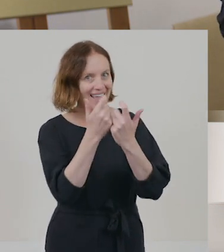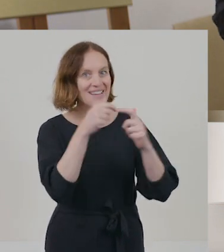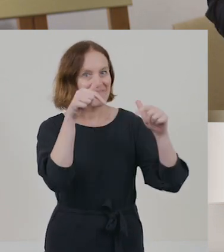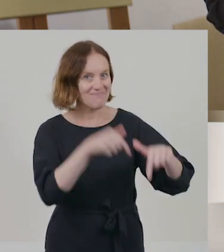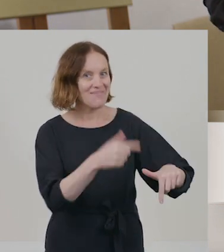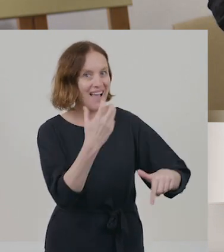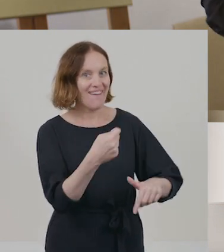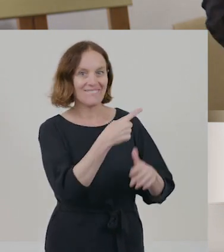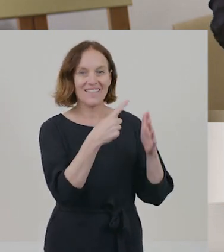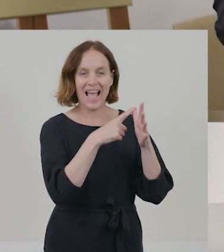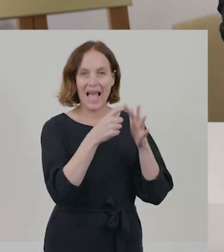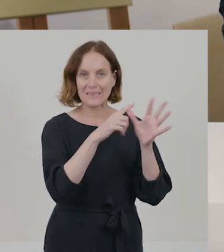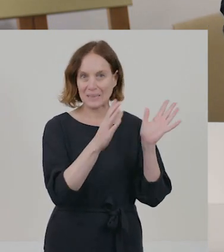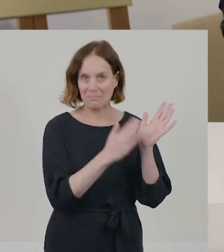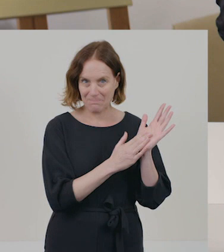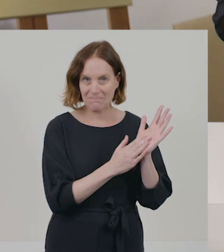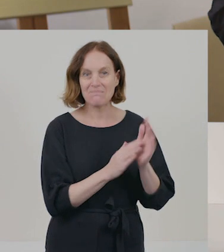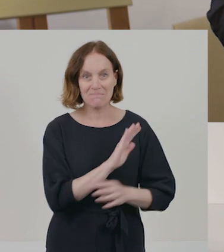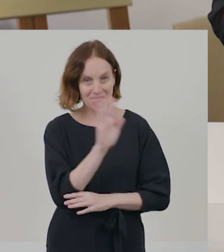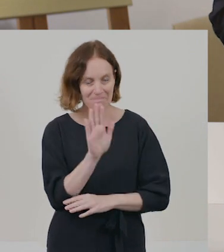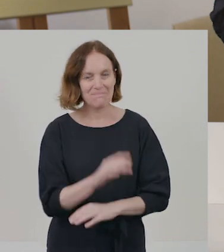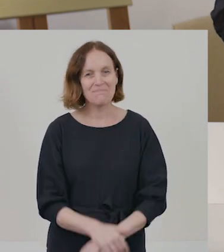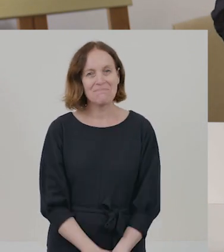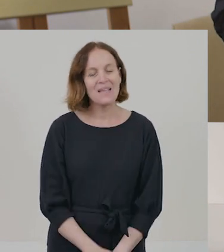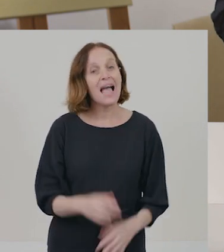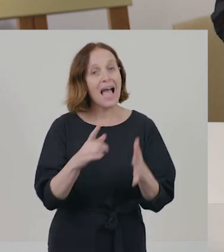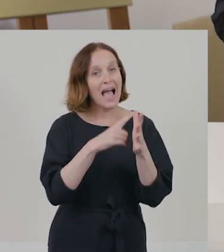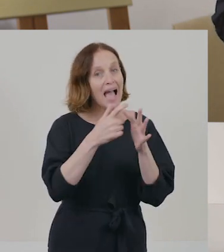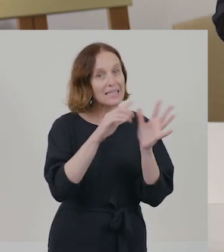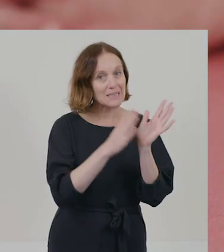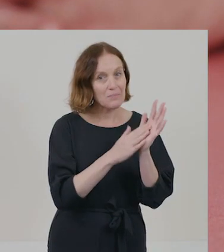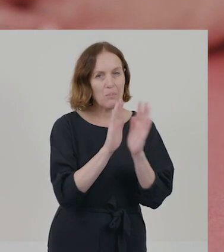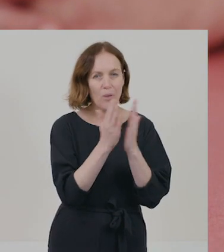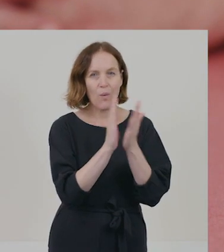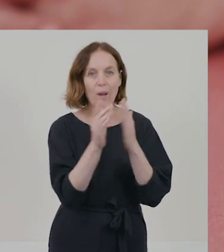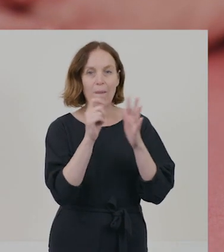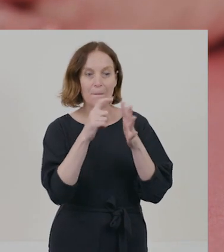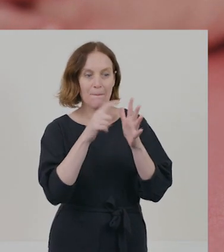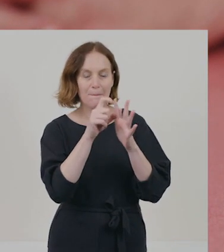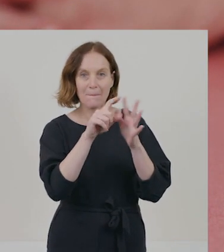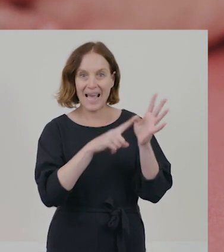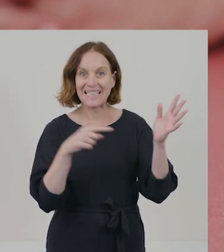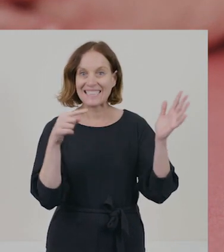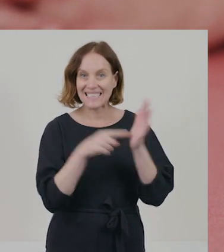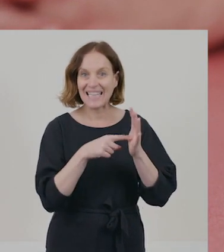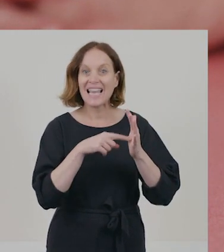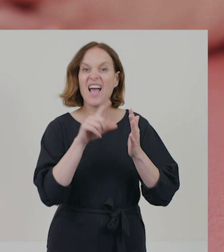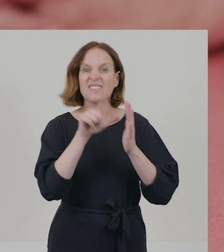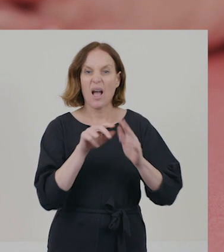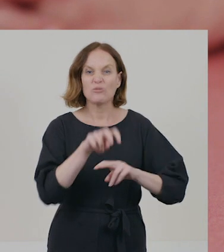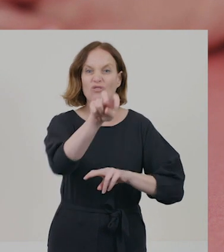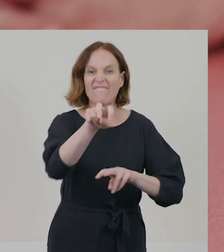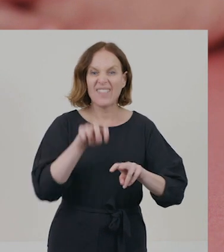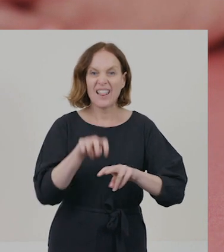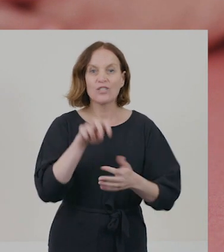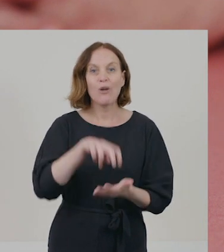by author Adam France. Hi Adam. Hi Rebecca. Adam is the author of the book Paddy T and the Time Travelling Trampoline.